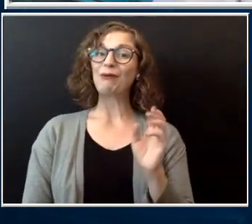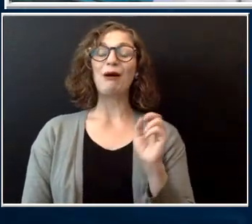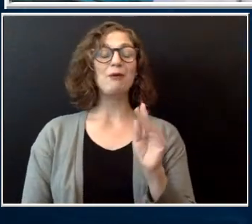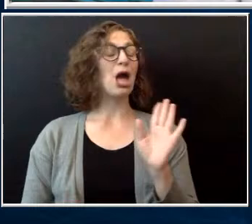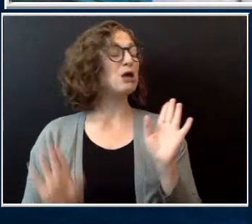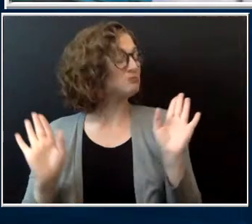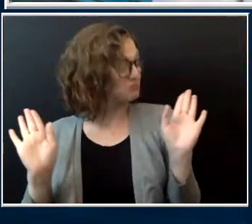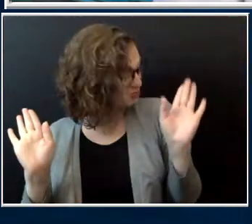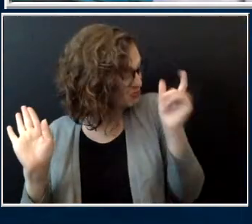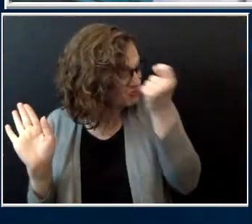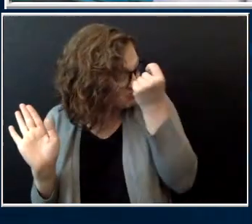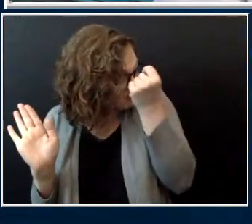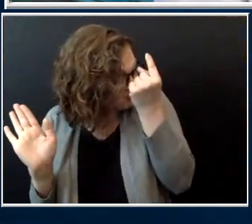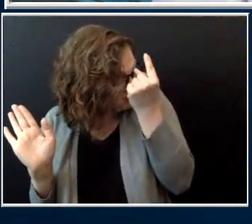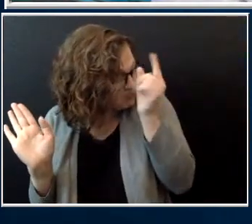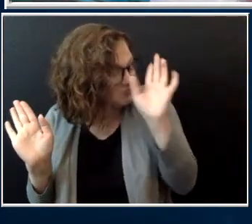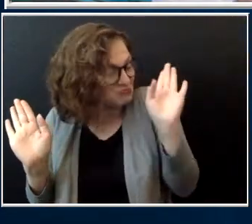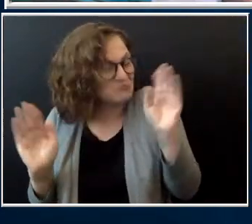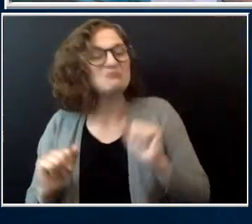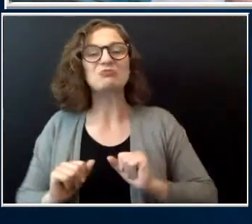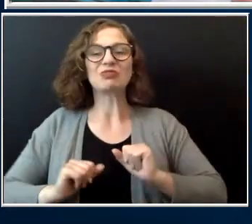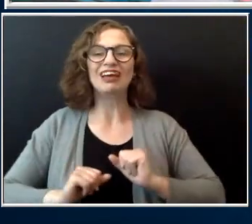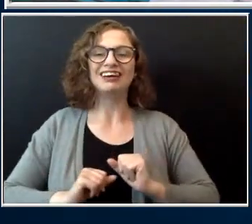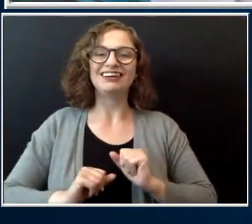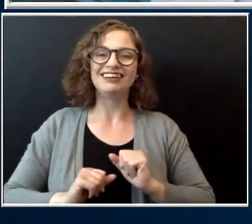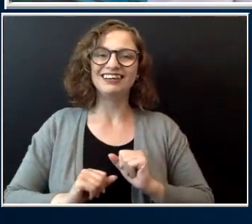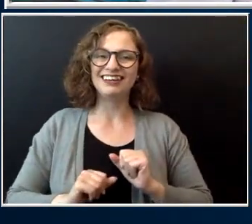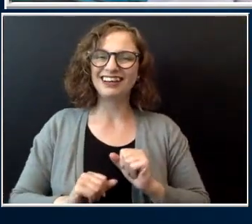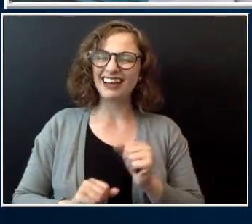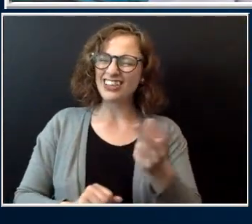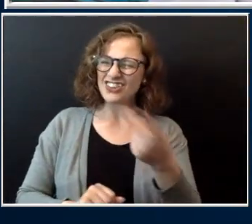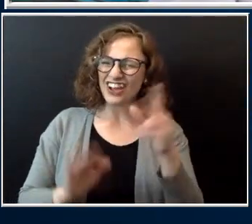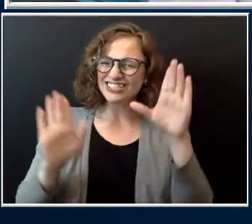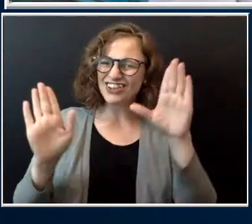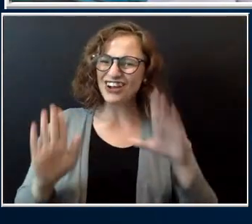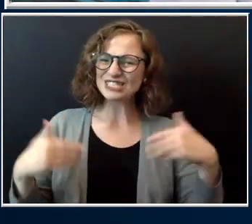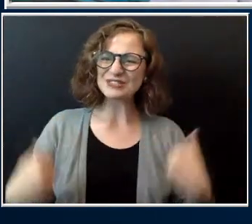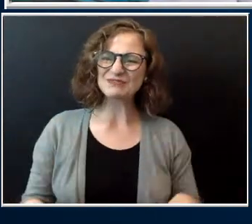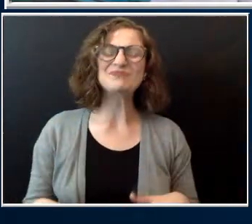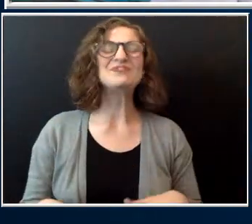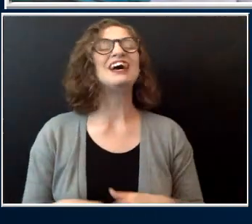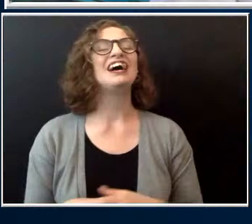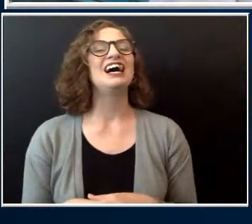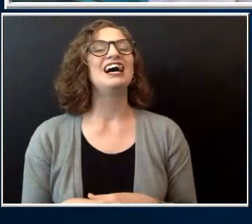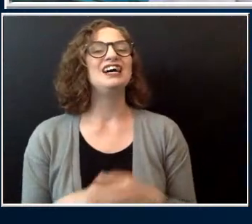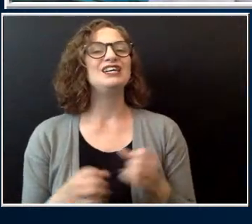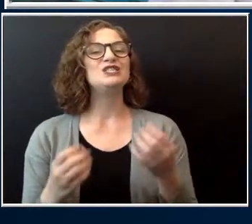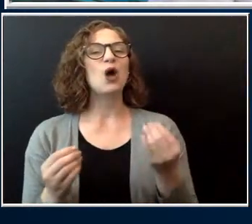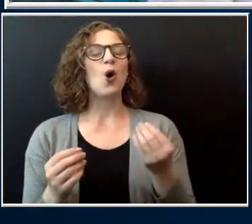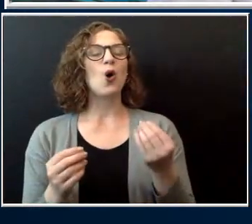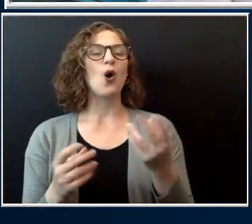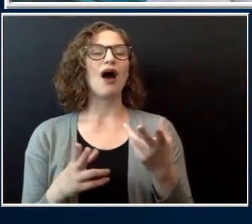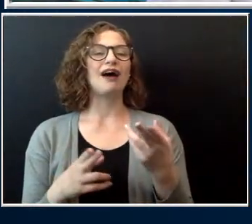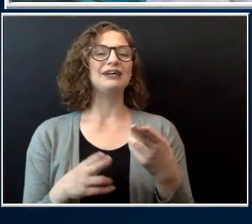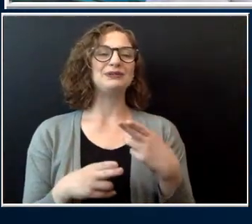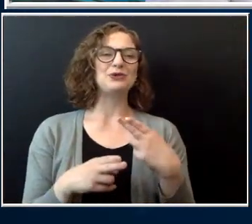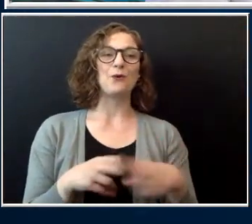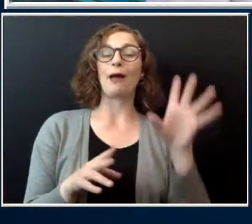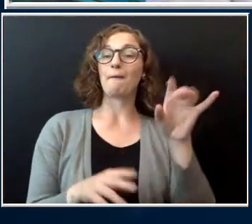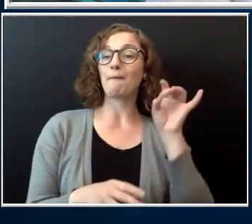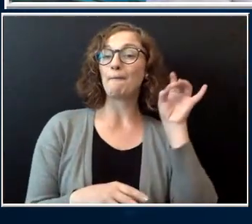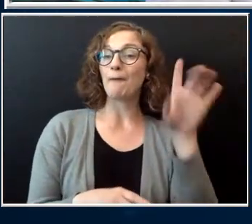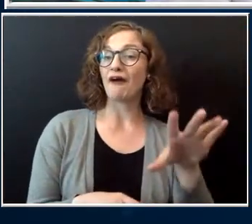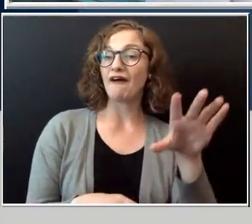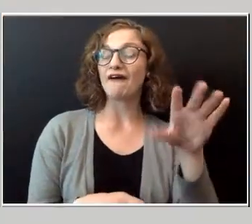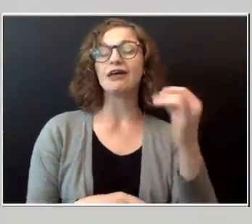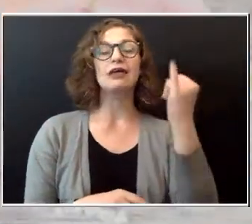That's excellent. Well, you guys are awesome. This is so good. So just a quick plug. If a parent, clinic, or school